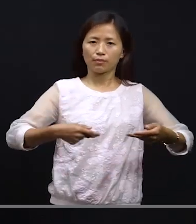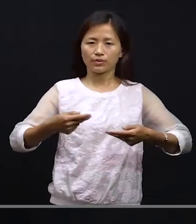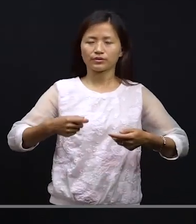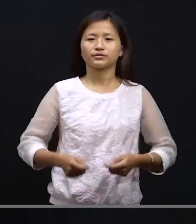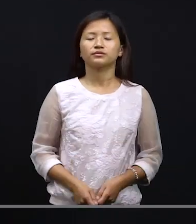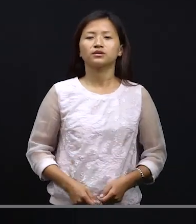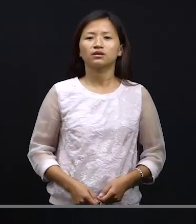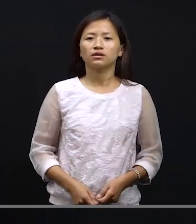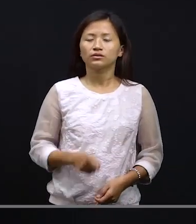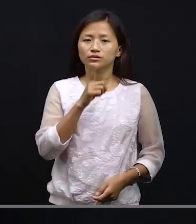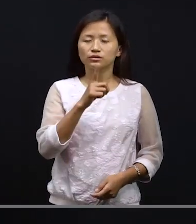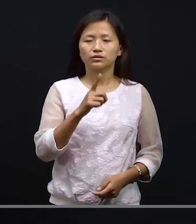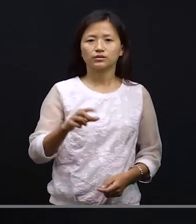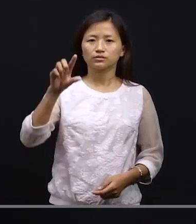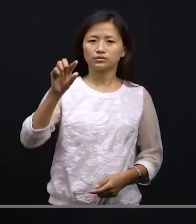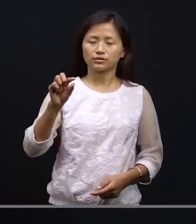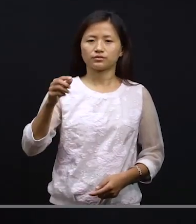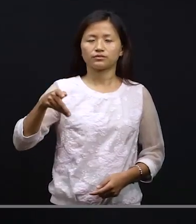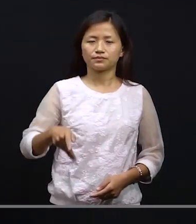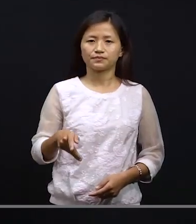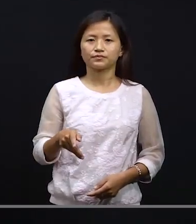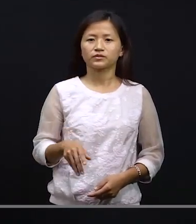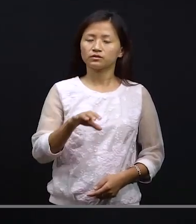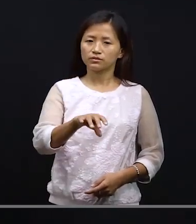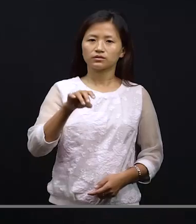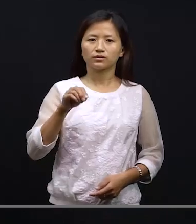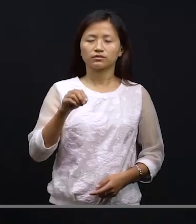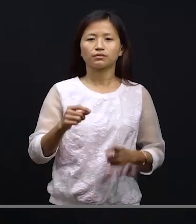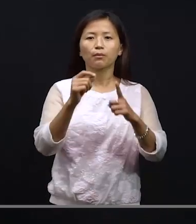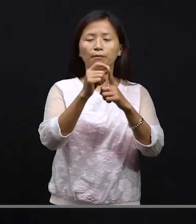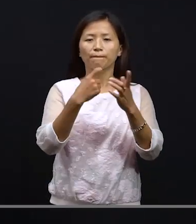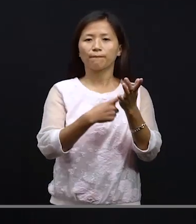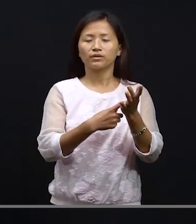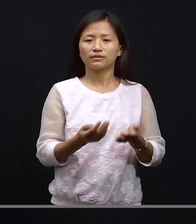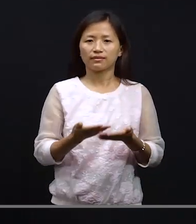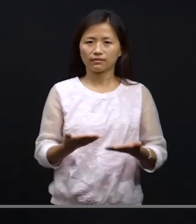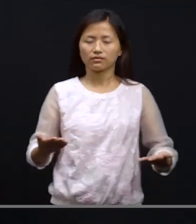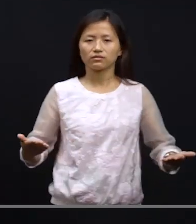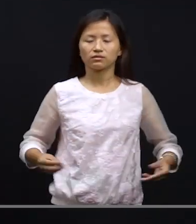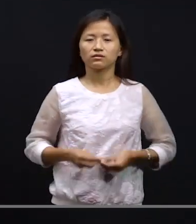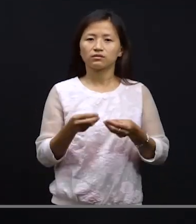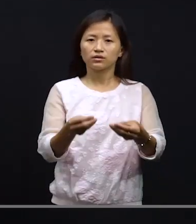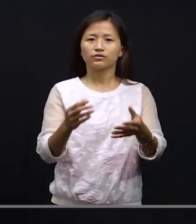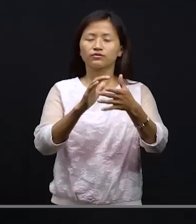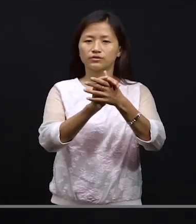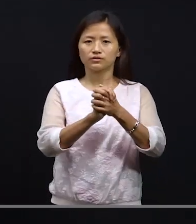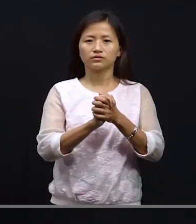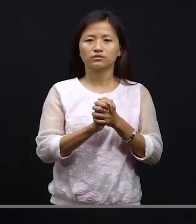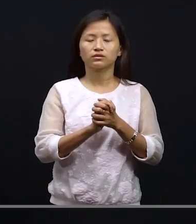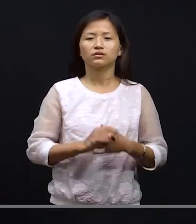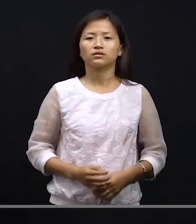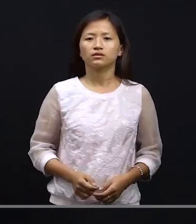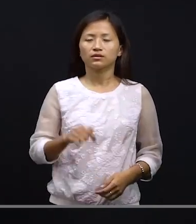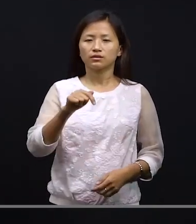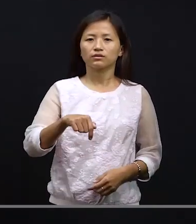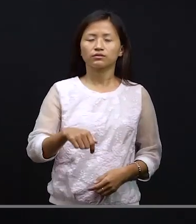surely do it, then only you can take your product that is going to be given by your friend. That is called bargain. And